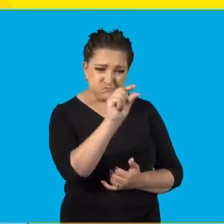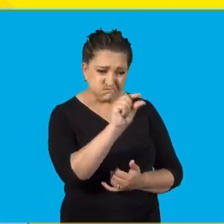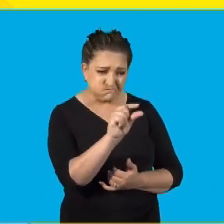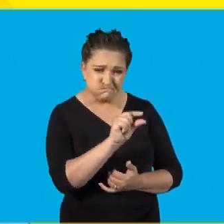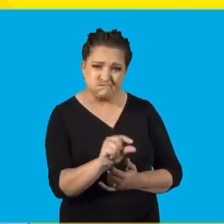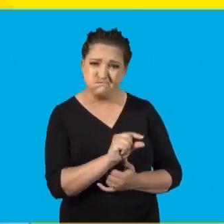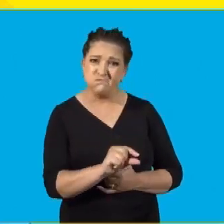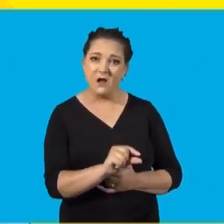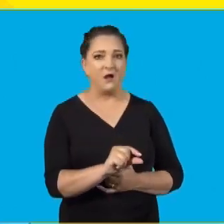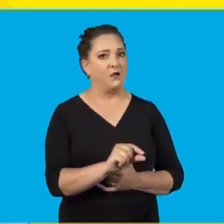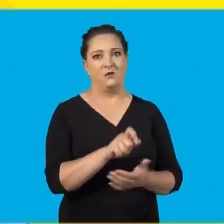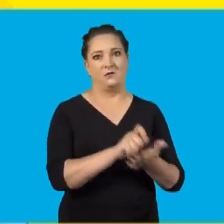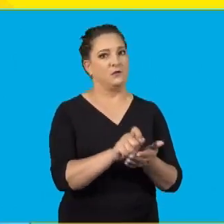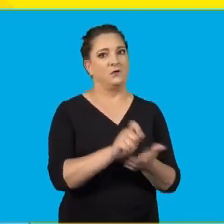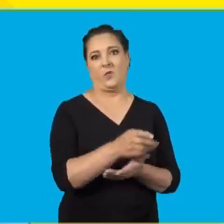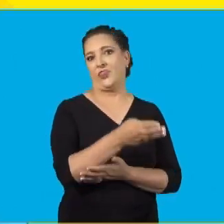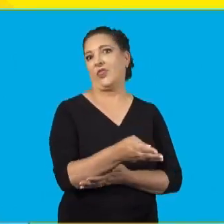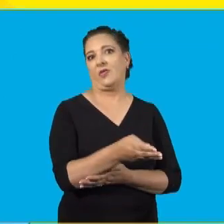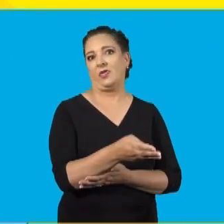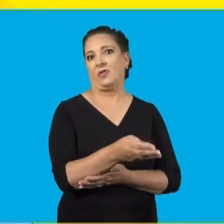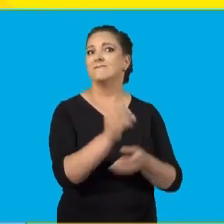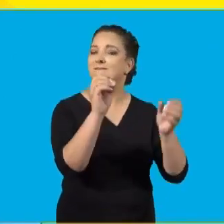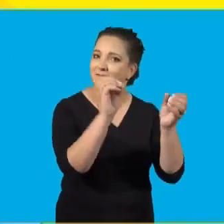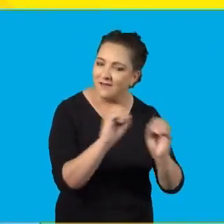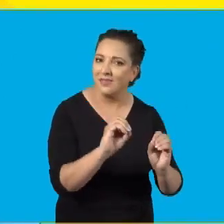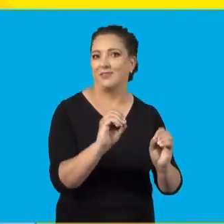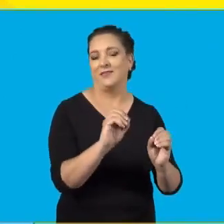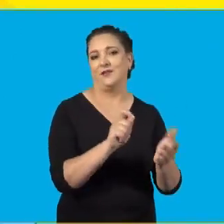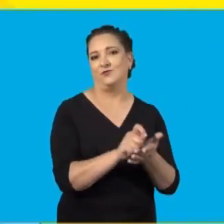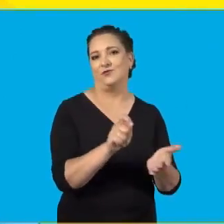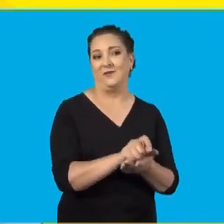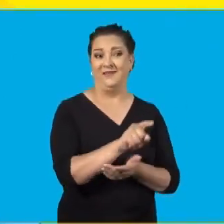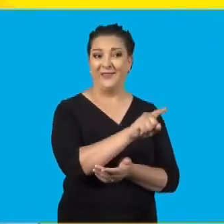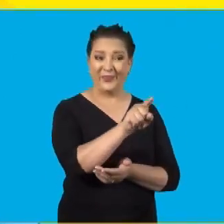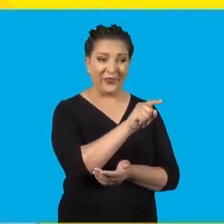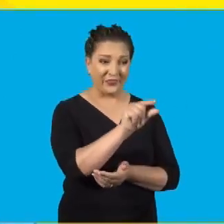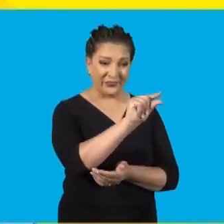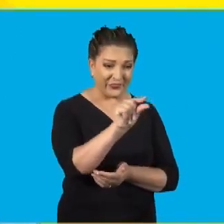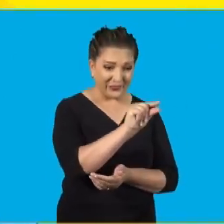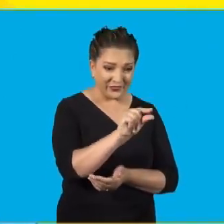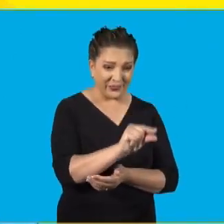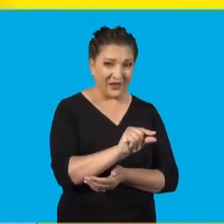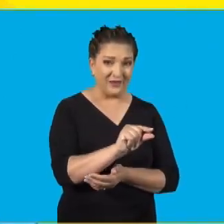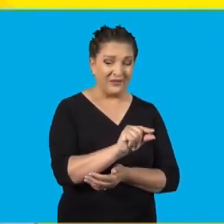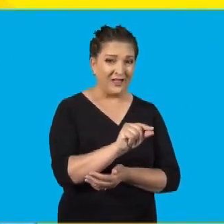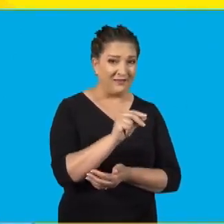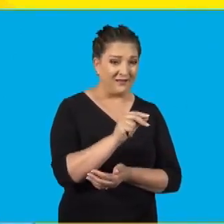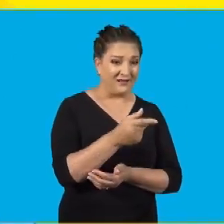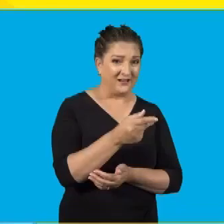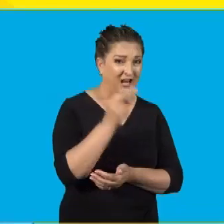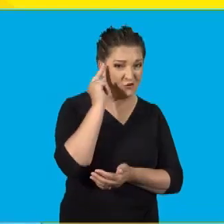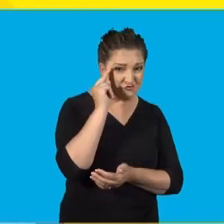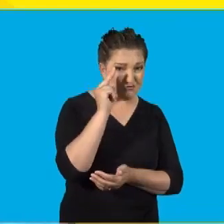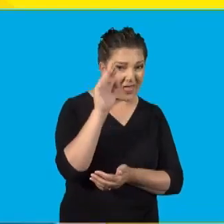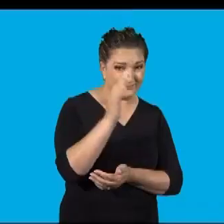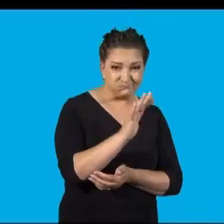areas. The shaded areas means do not write here. So you ignore the shaded areas. You don't write anything